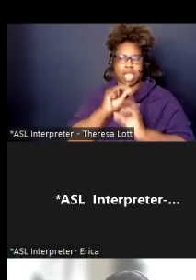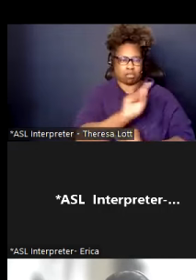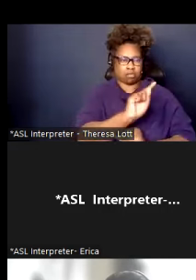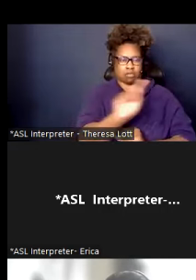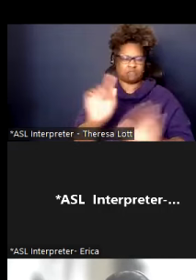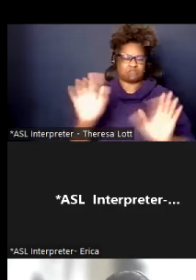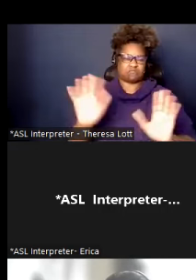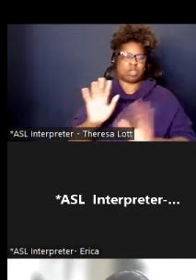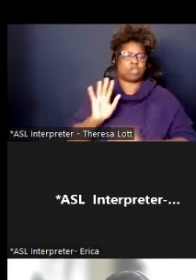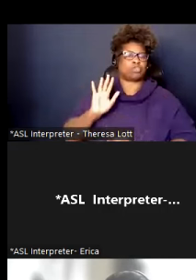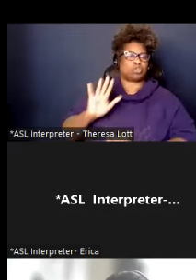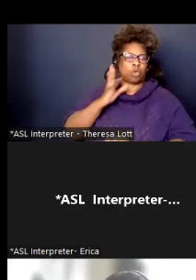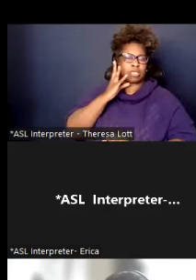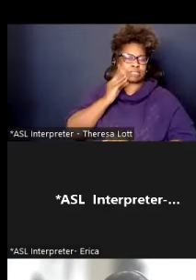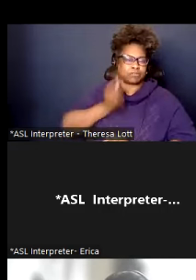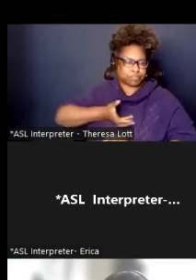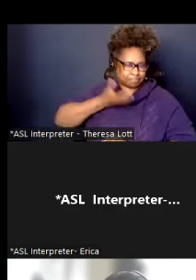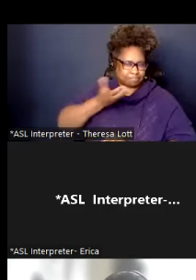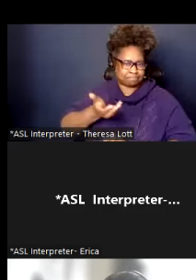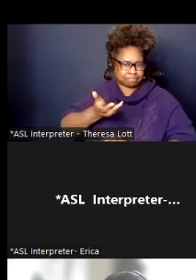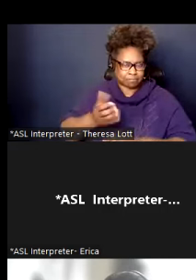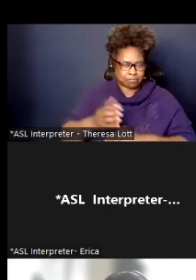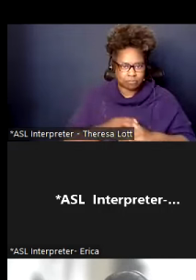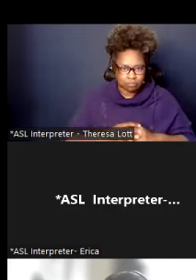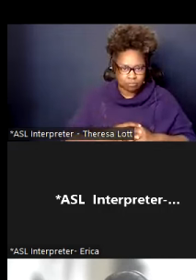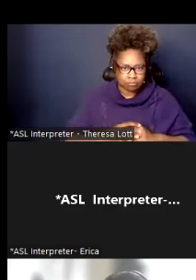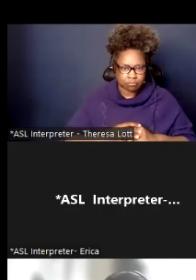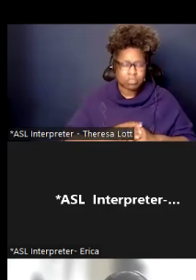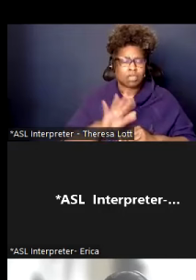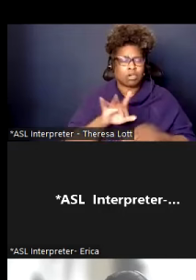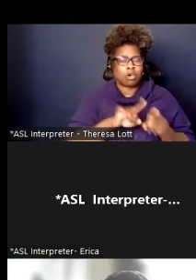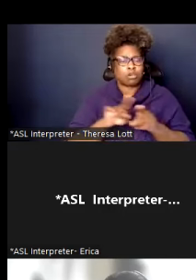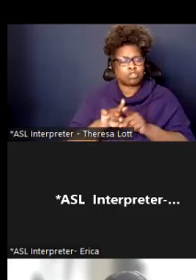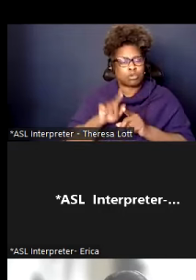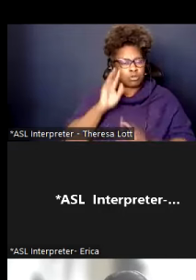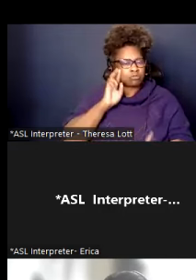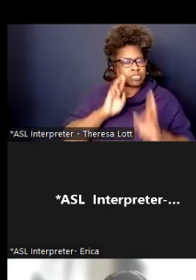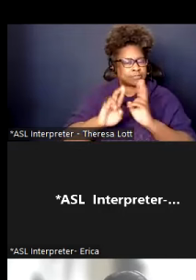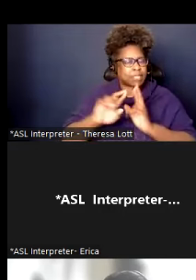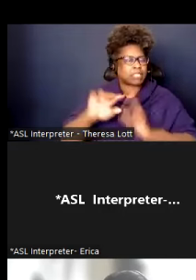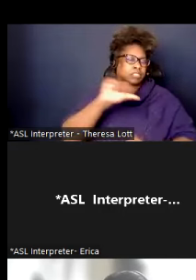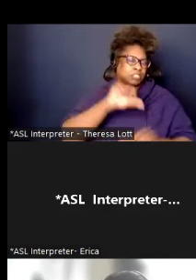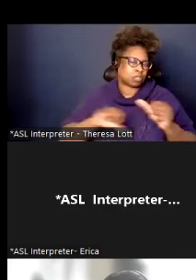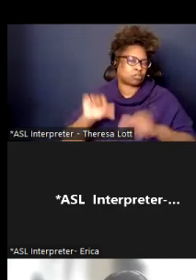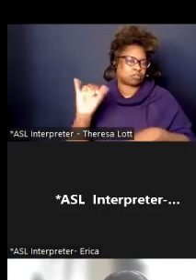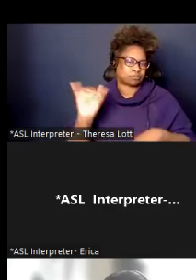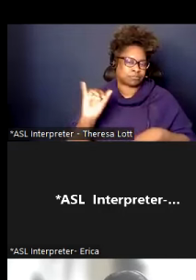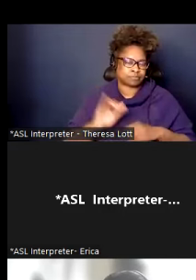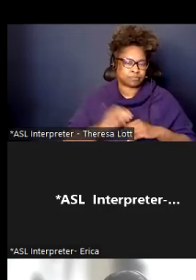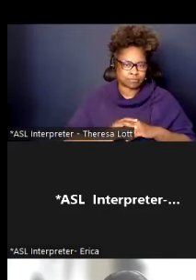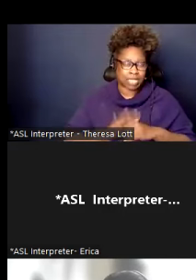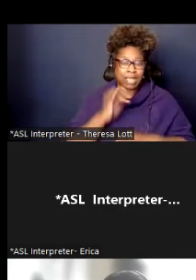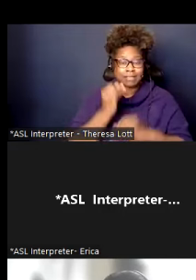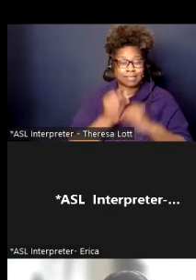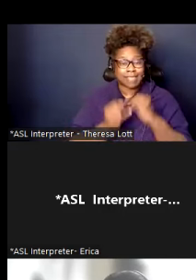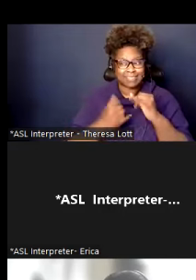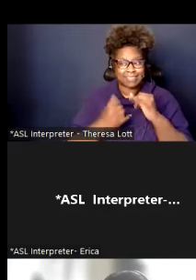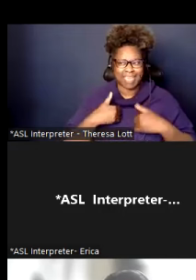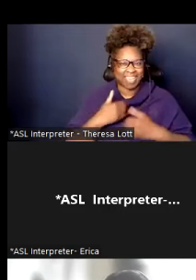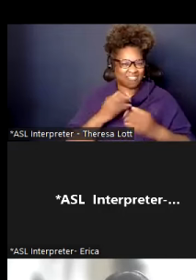Too, and just be generally, let's respect each other too. And lastly, let's have